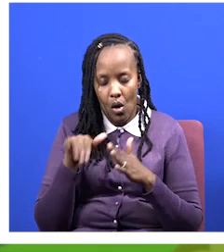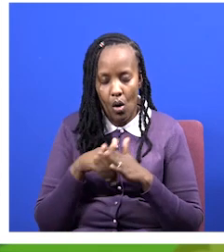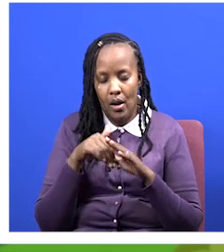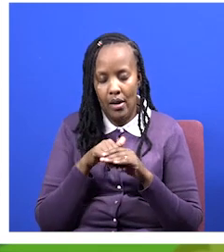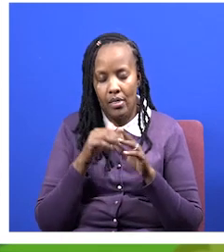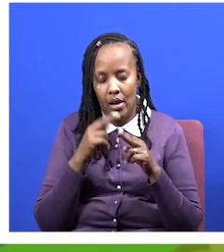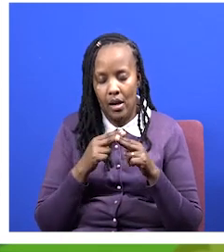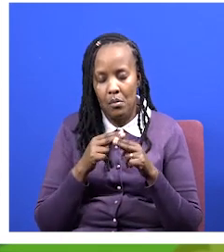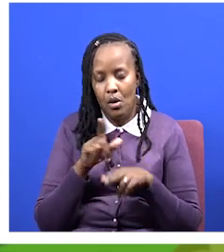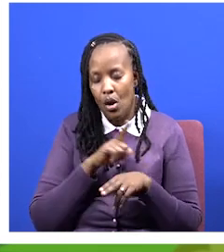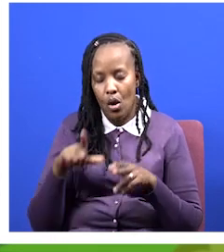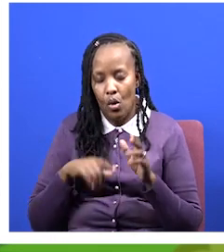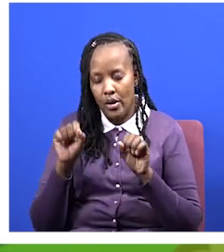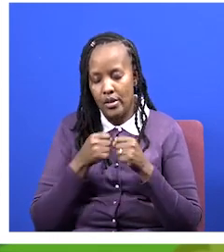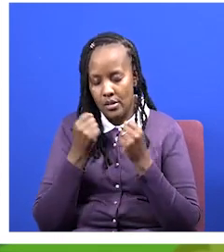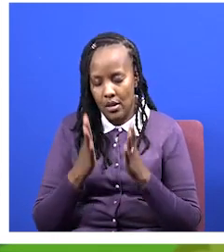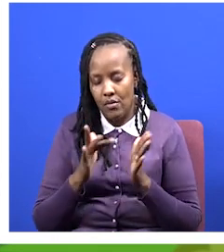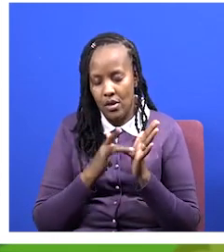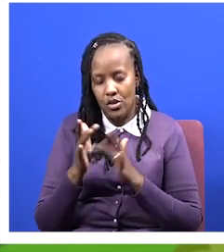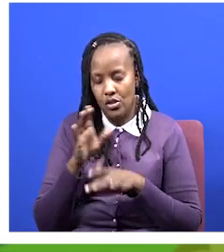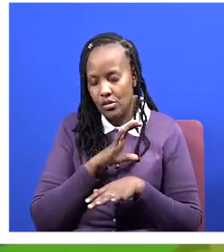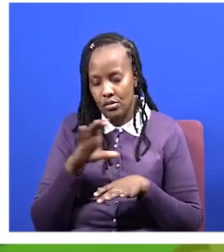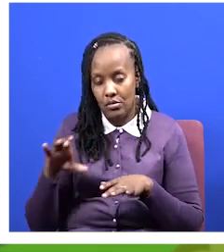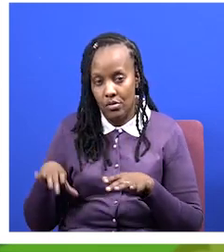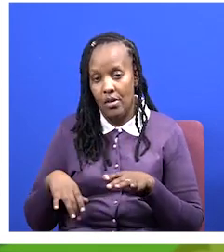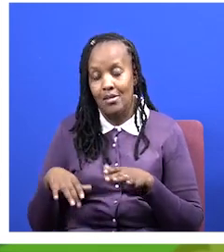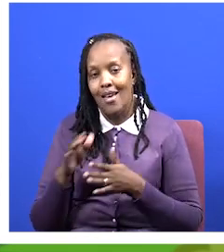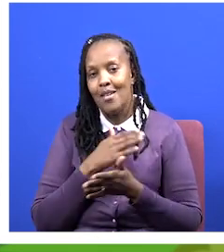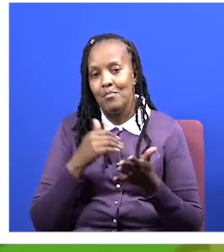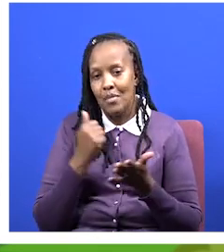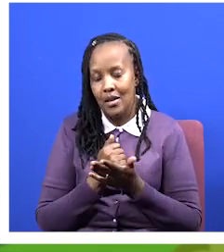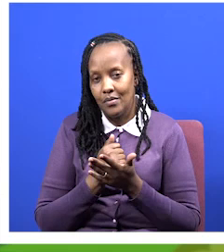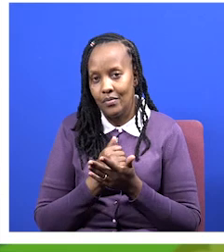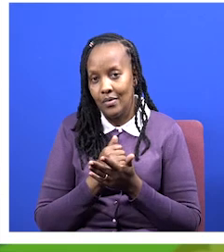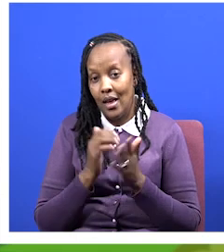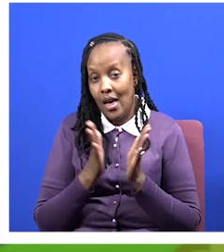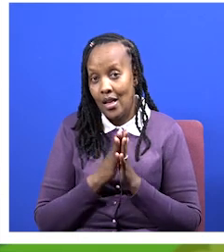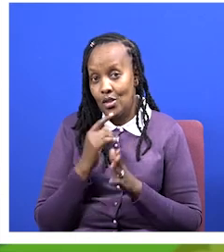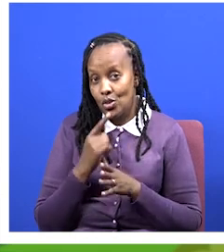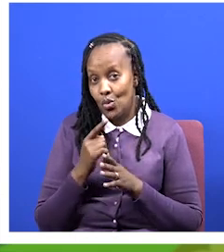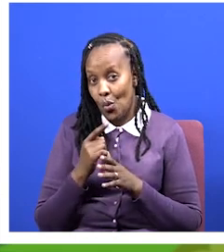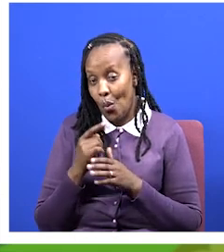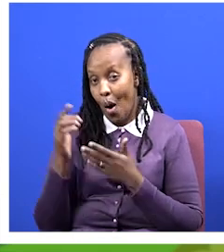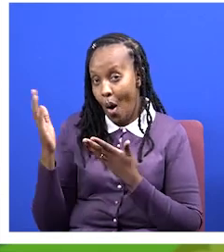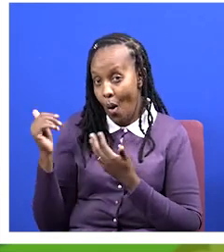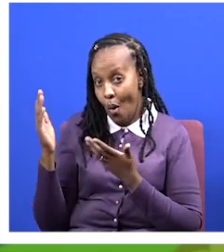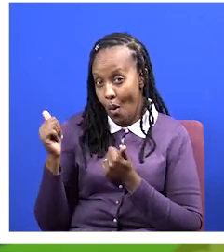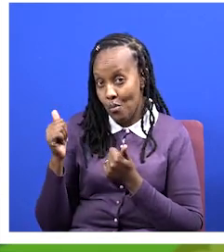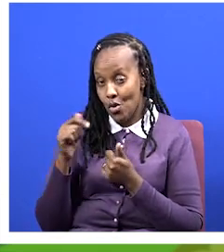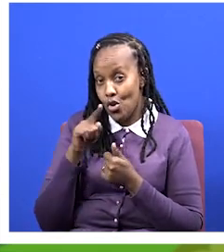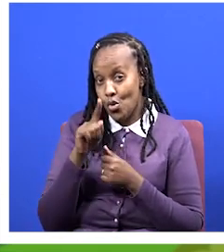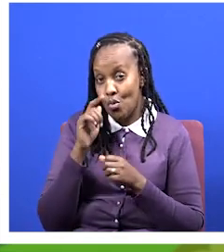pray all this in the name of our Lord and Savior, Jesus Christ. Amen. And so, children, I